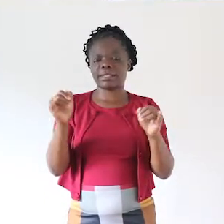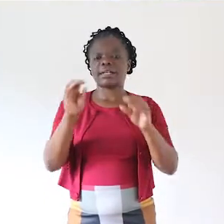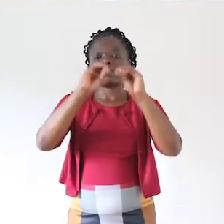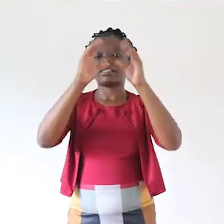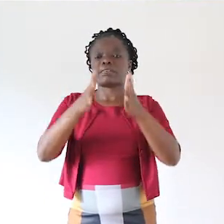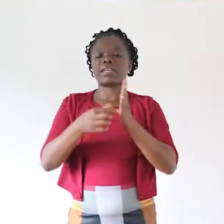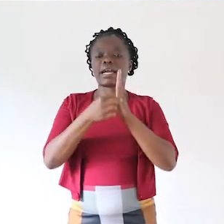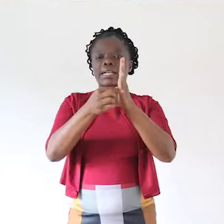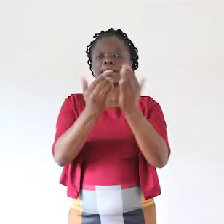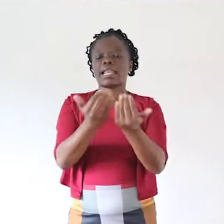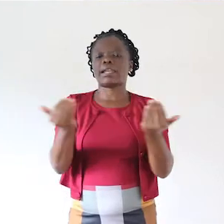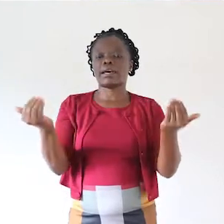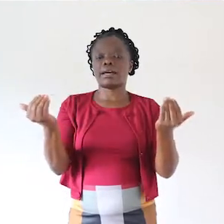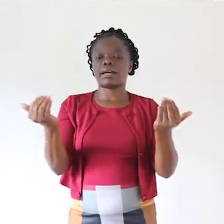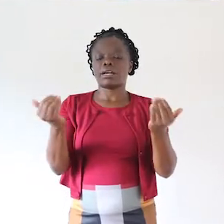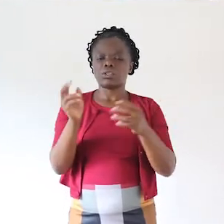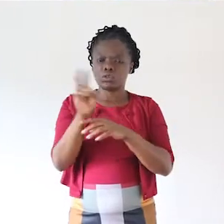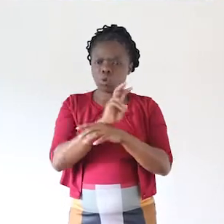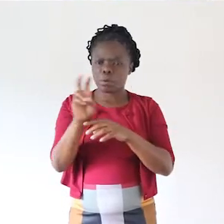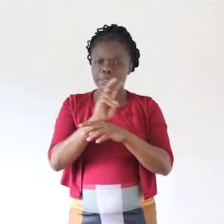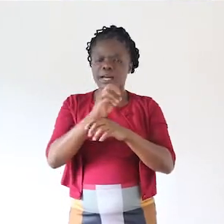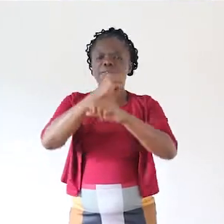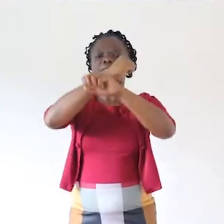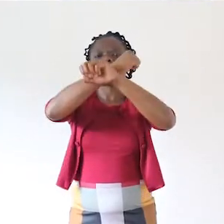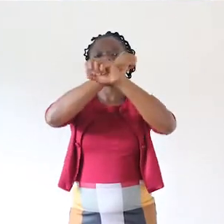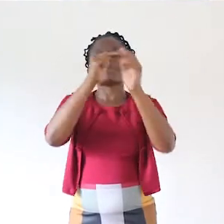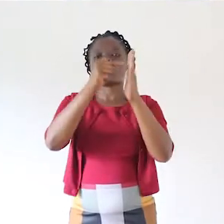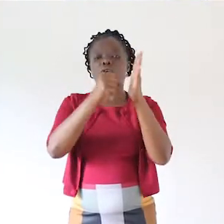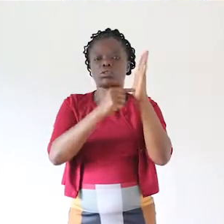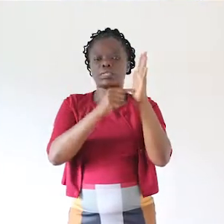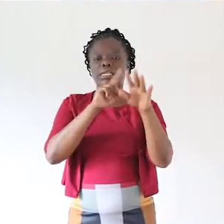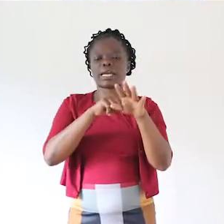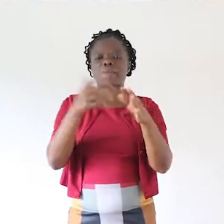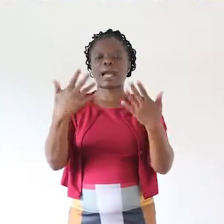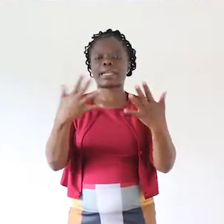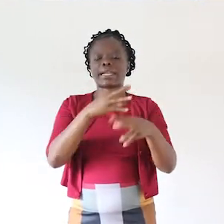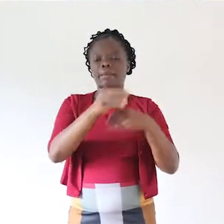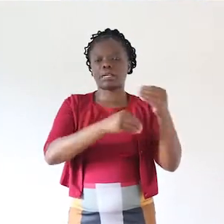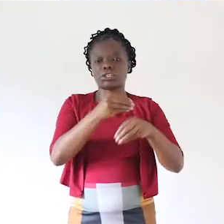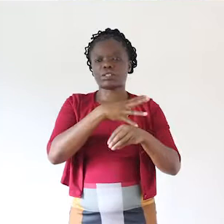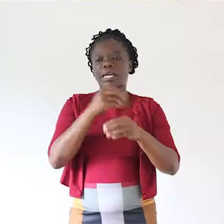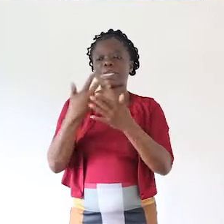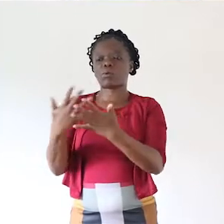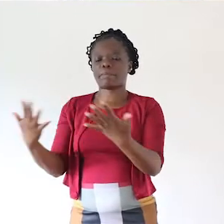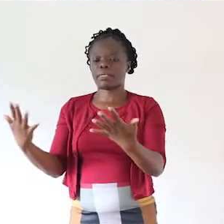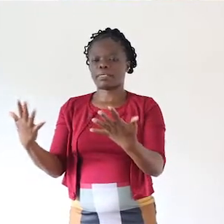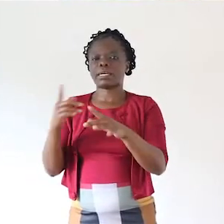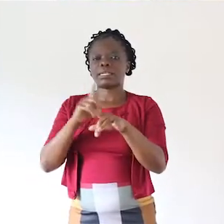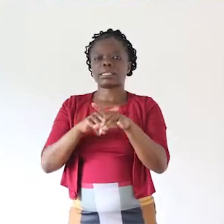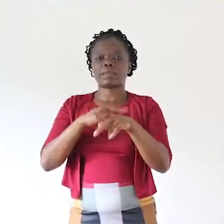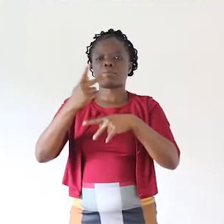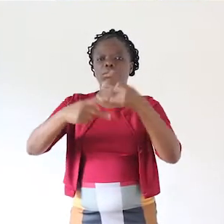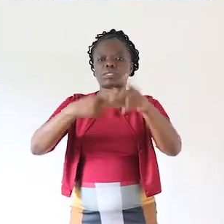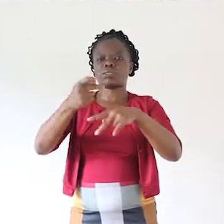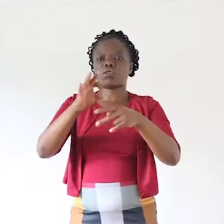The intervener guides the learner to observe safety precautions when handling materials and equipment during